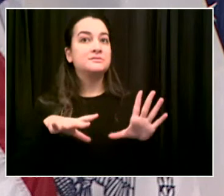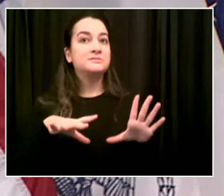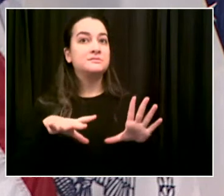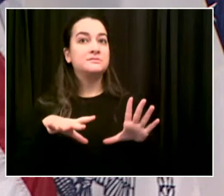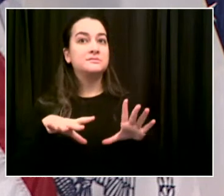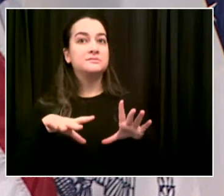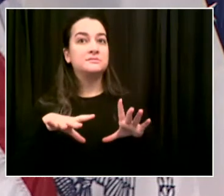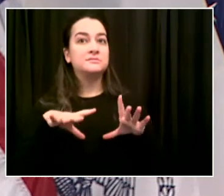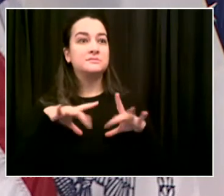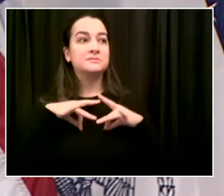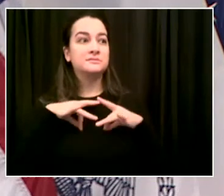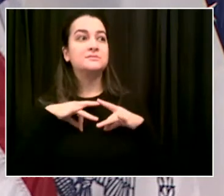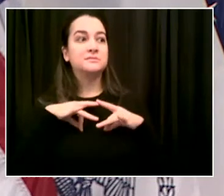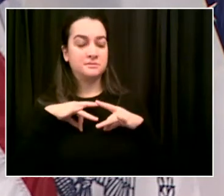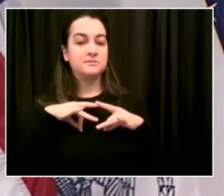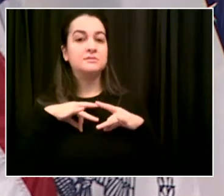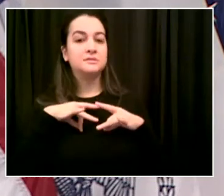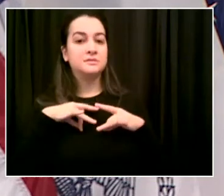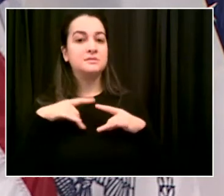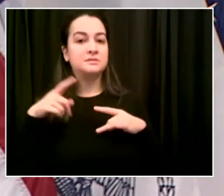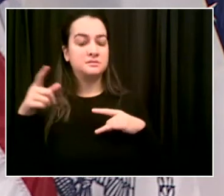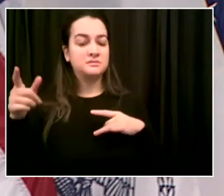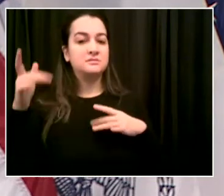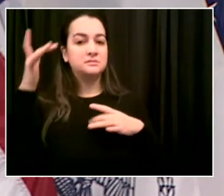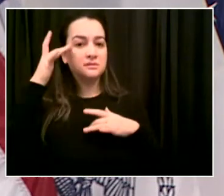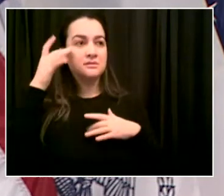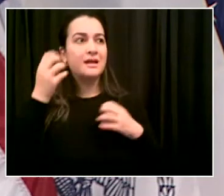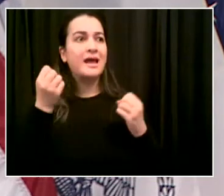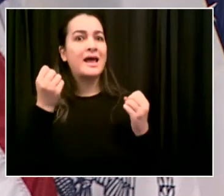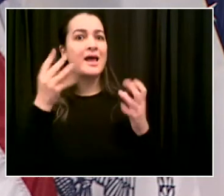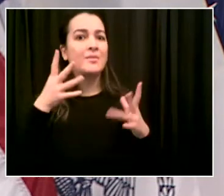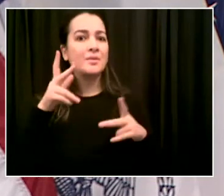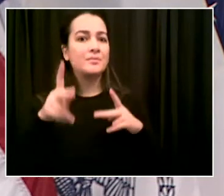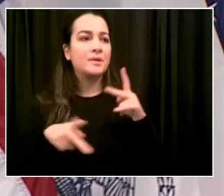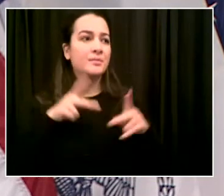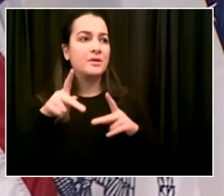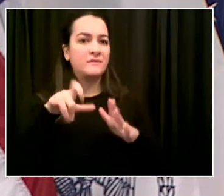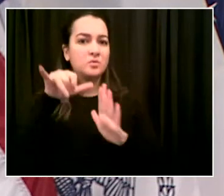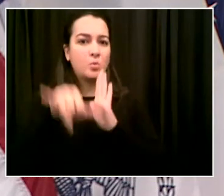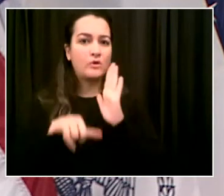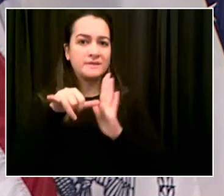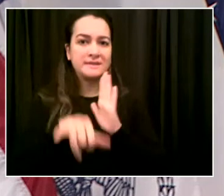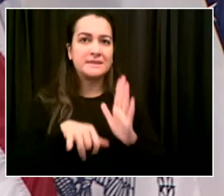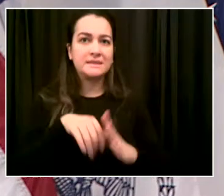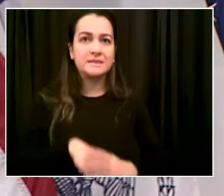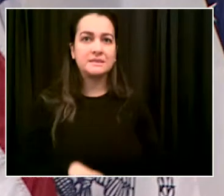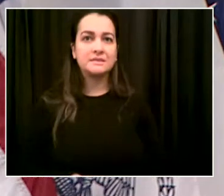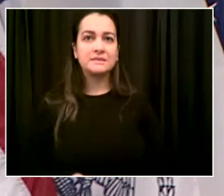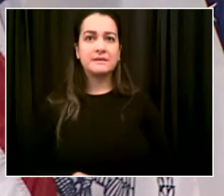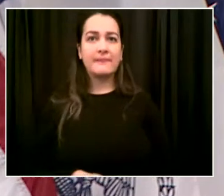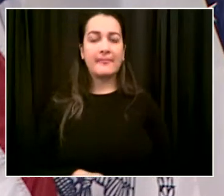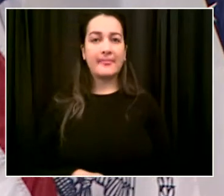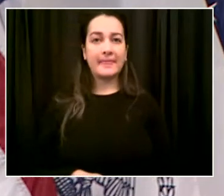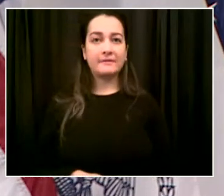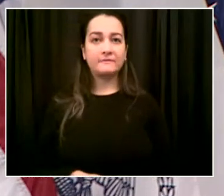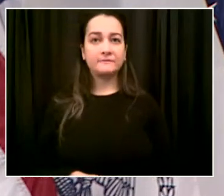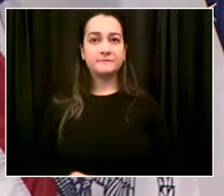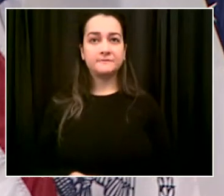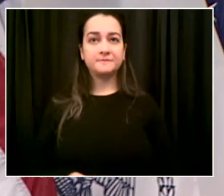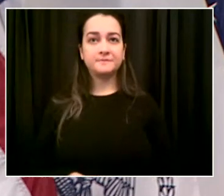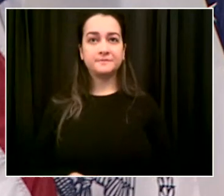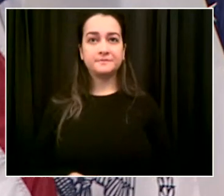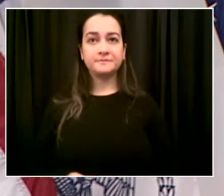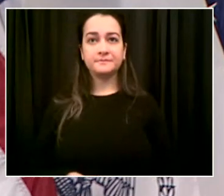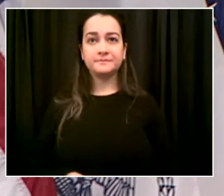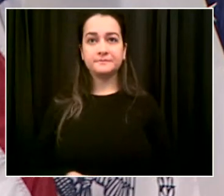So best of my understanding, it's not an issue for me, but contact tracing is going on now to ensure there is follow-up on